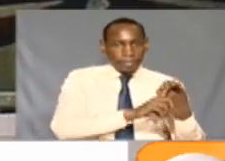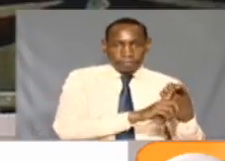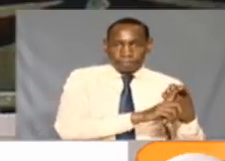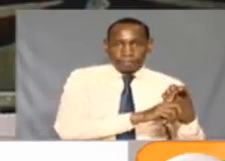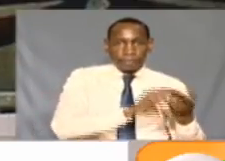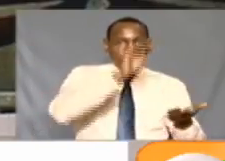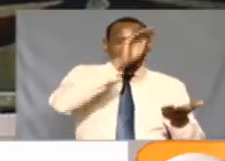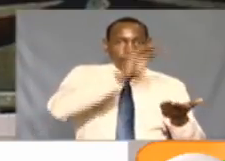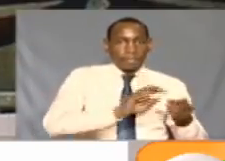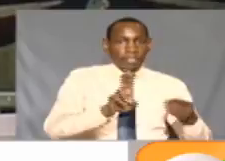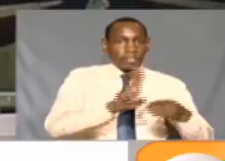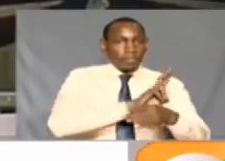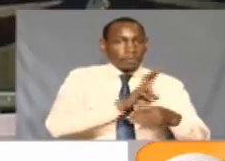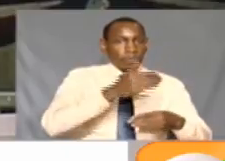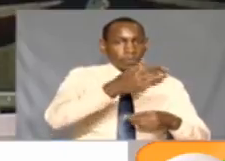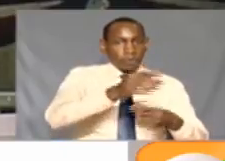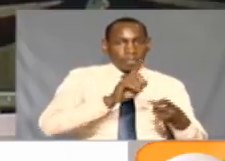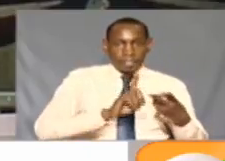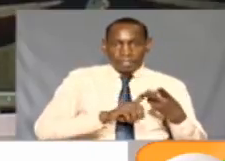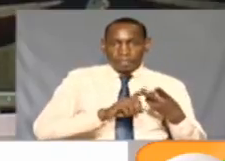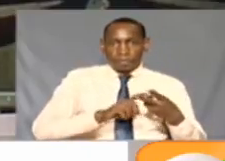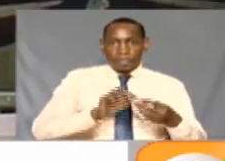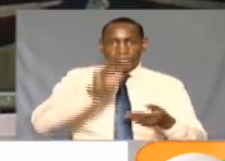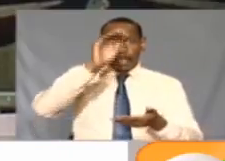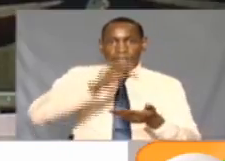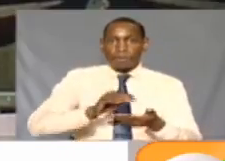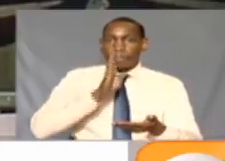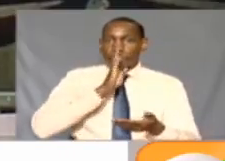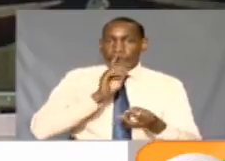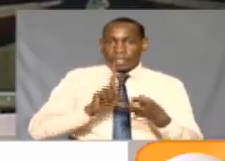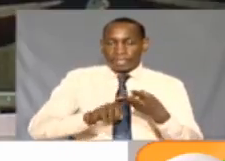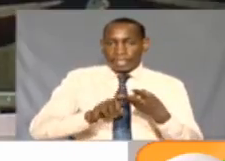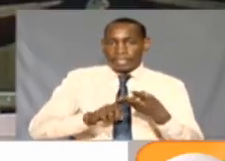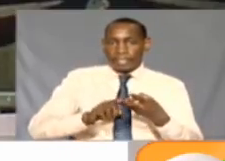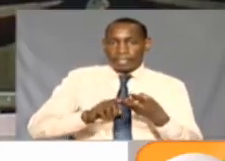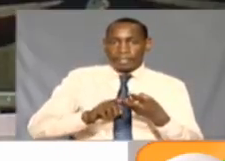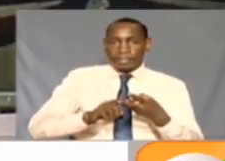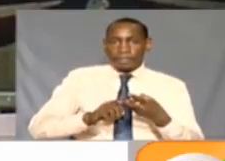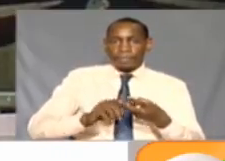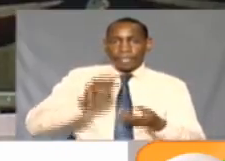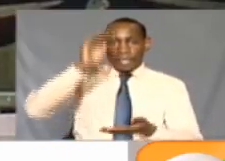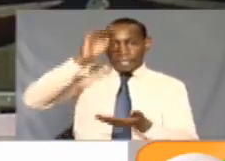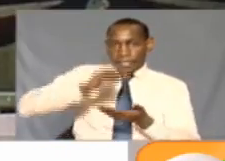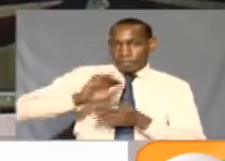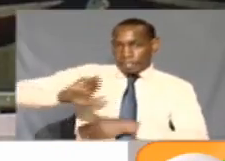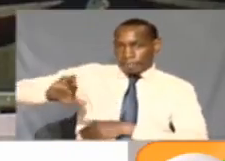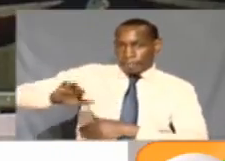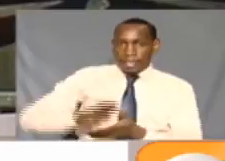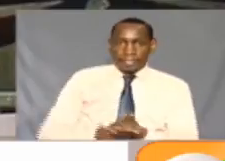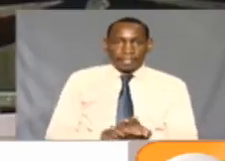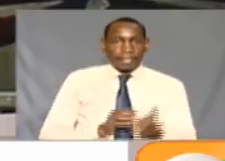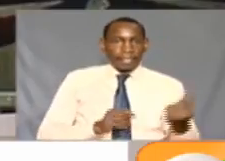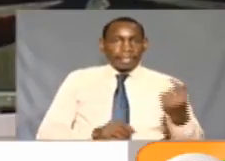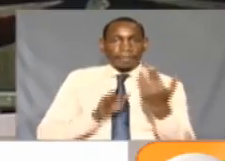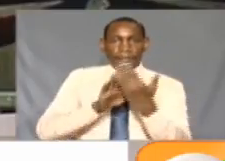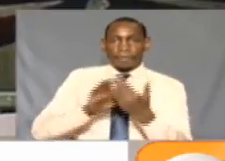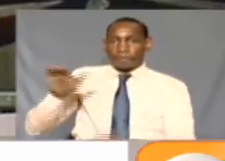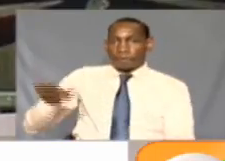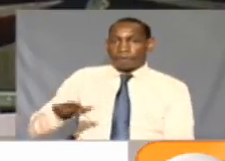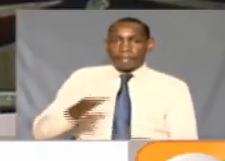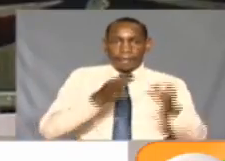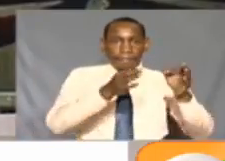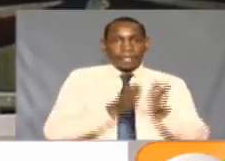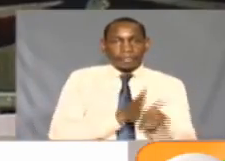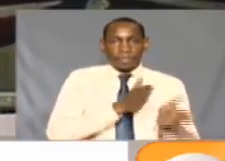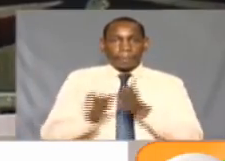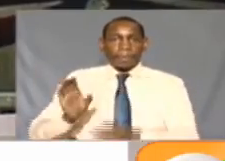a reduced recurrent expenditure. Two, reduced borrowing. And three, reduced deficit. Appearing before the Parliamentary Finance and